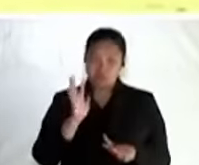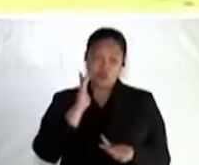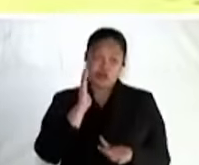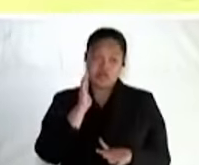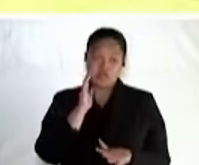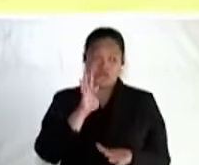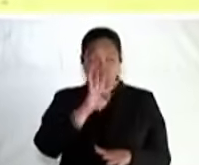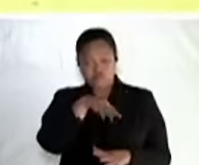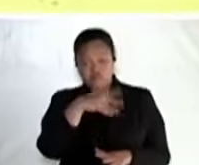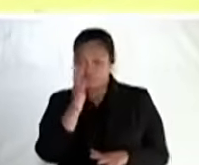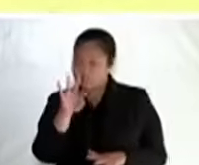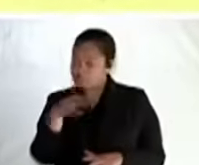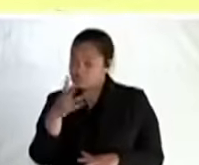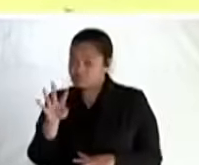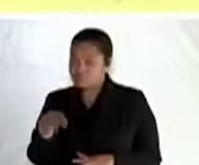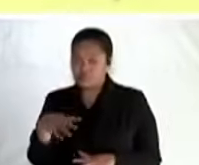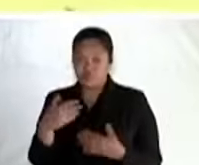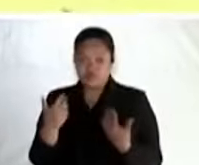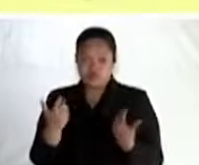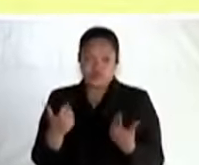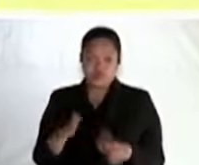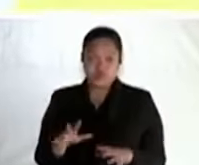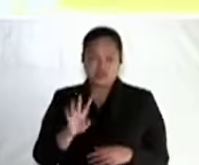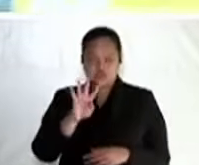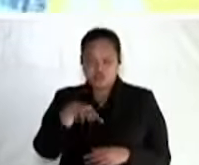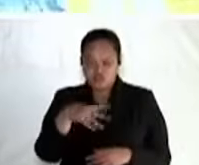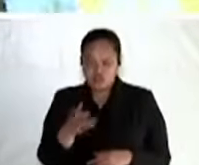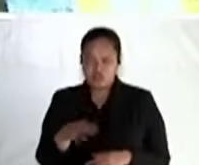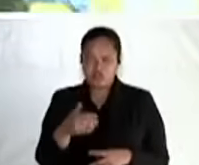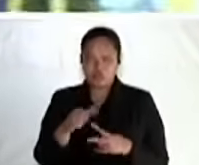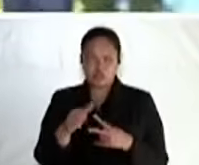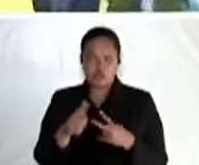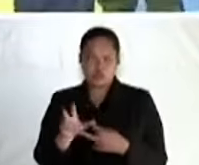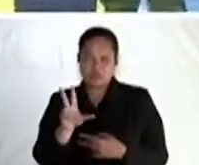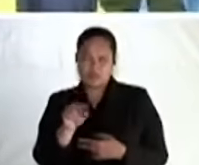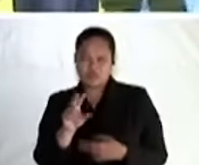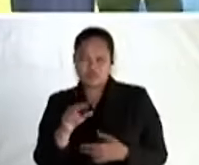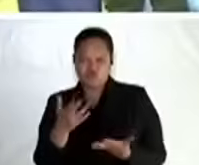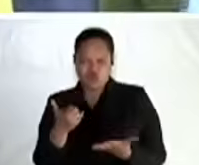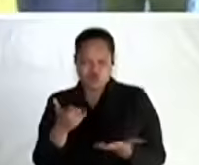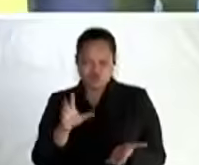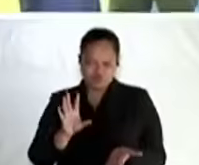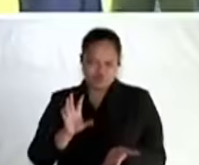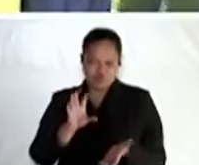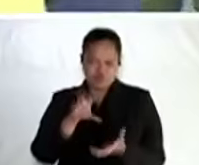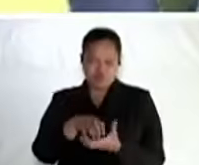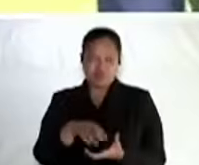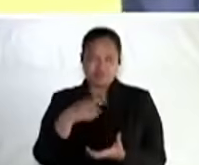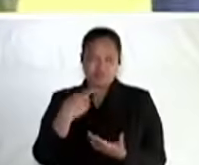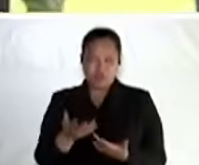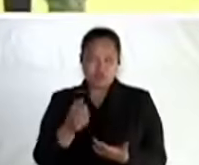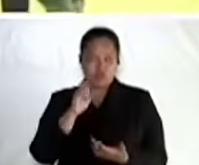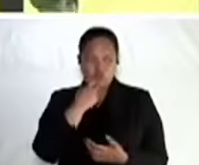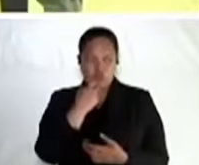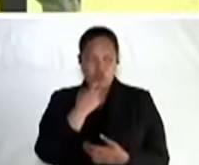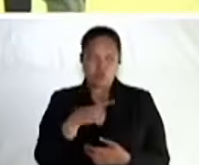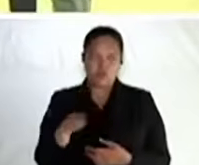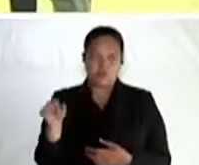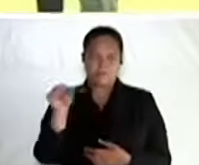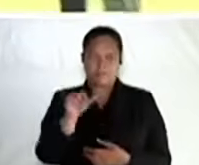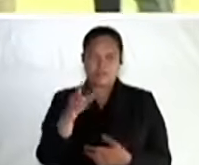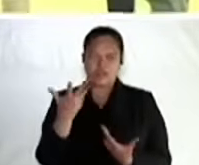is inspecting the battery squadron. He will now proceed to the